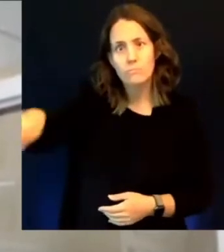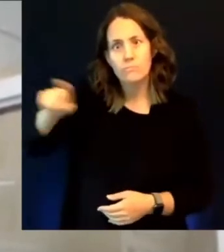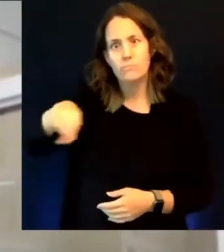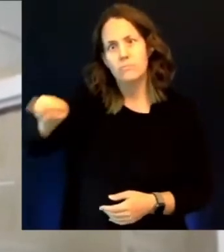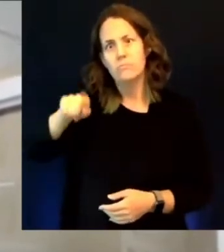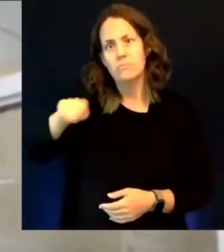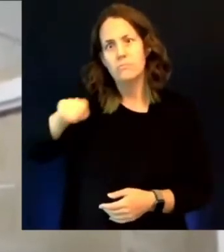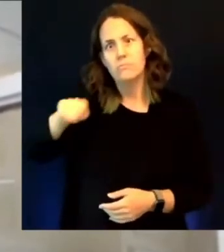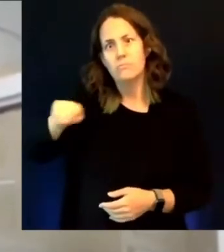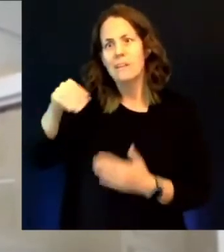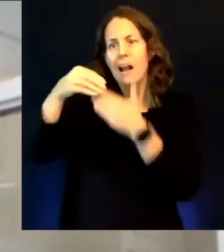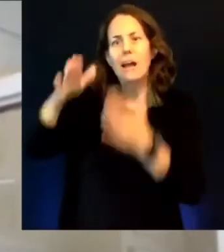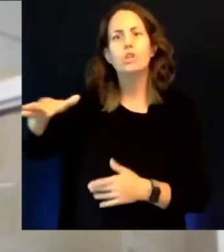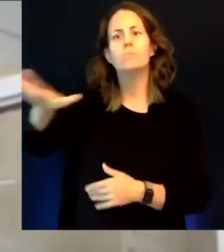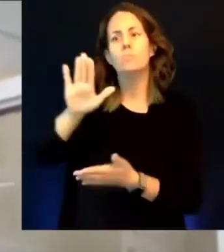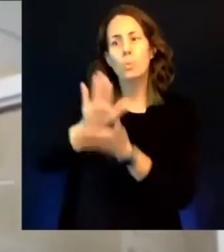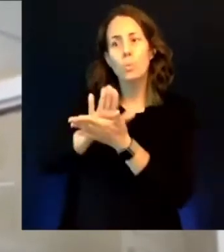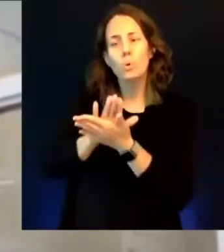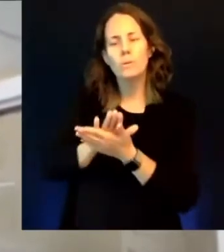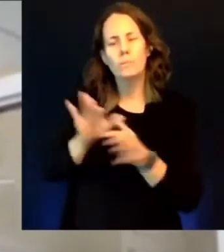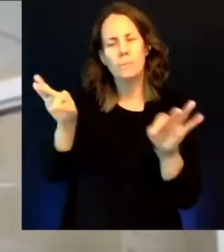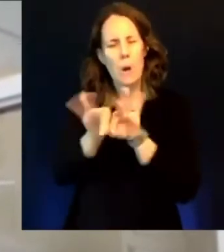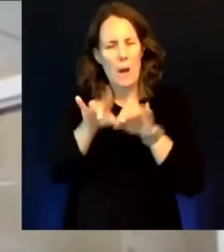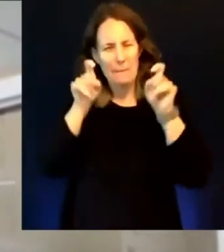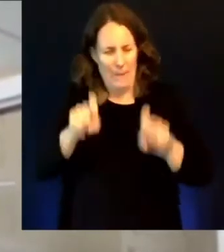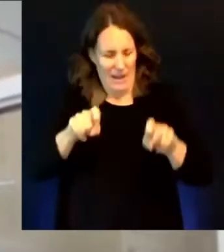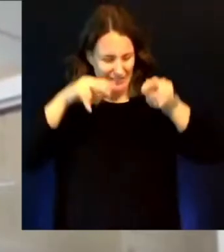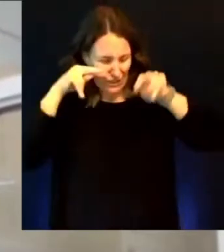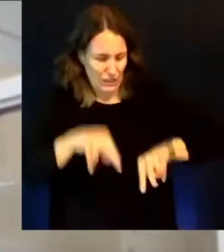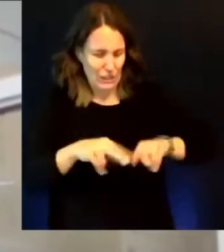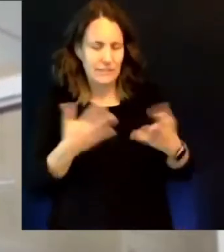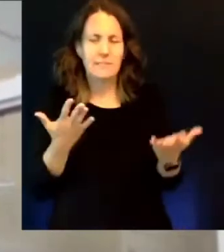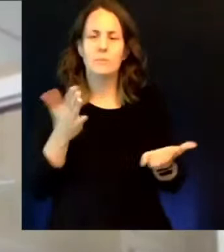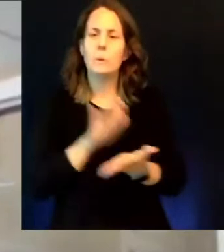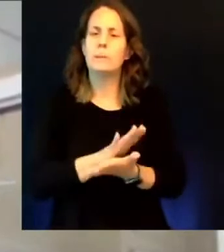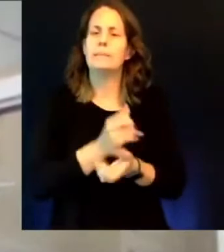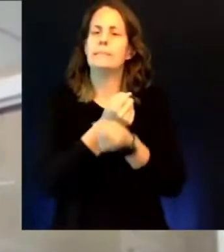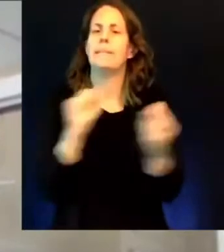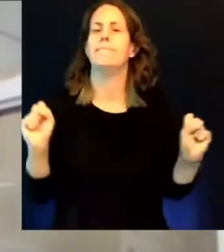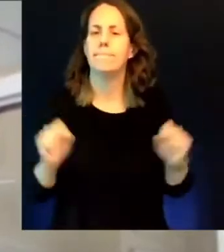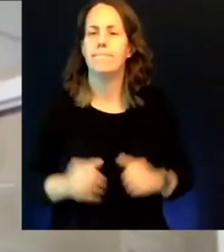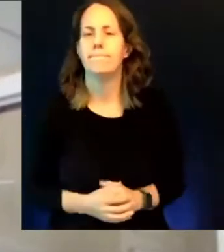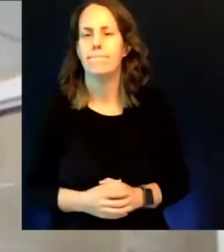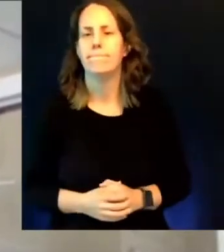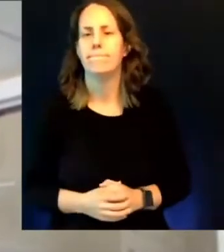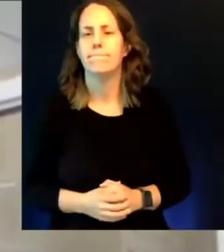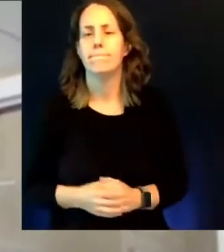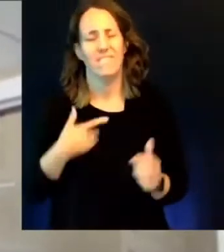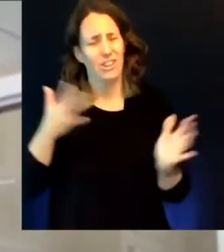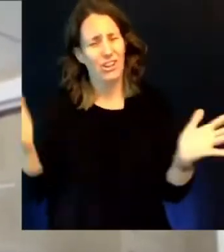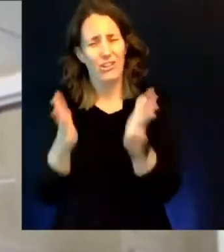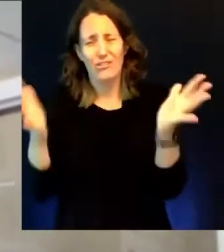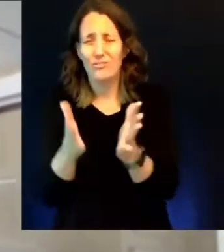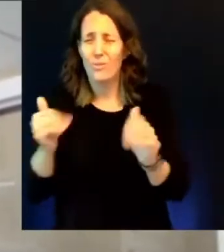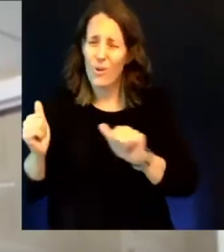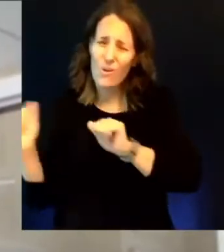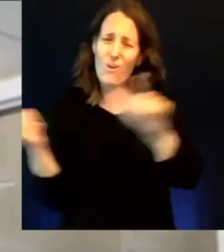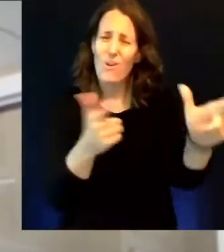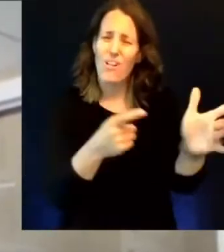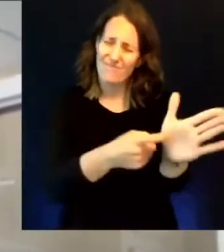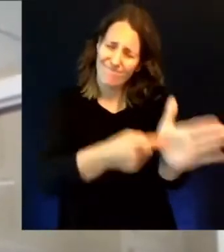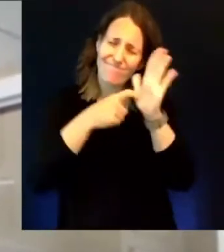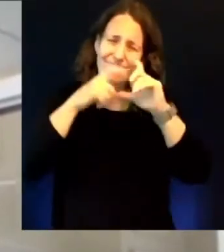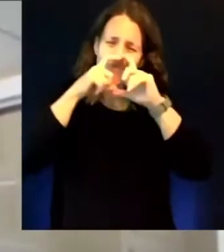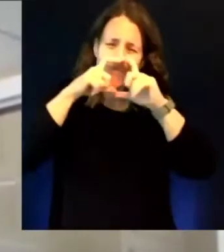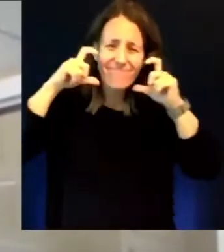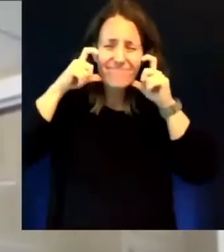possible, doing so requires we have everyone wear a mask, staff, students, and visitors. With this virus, which is